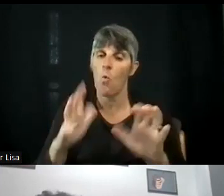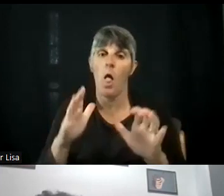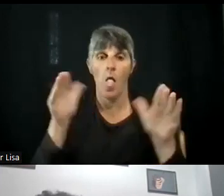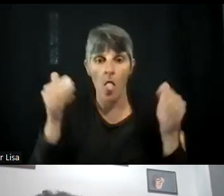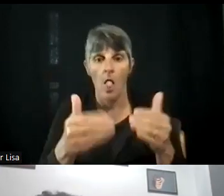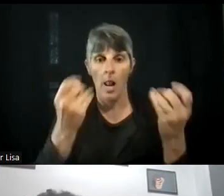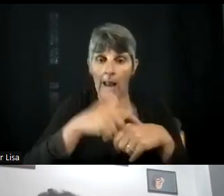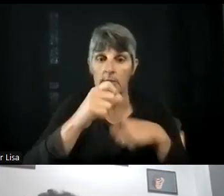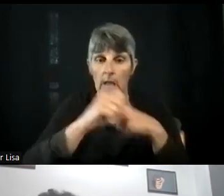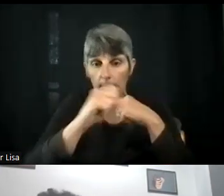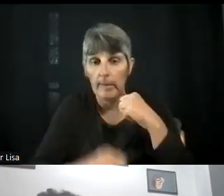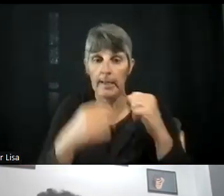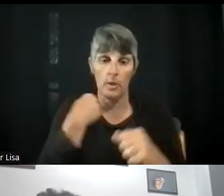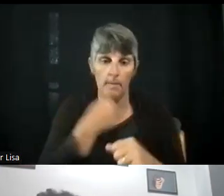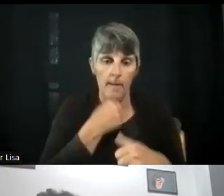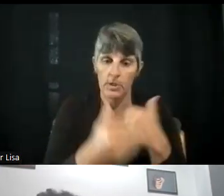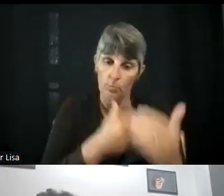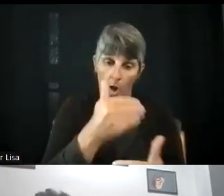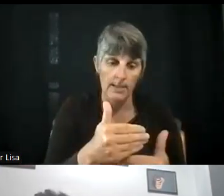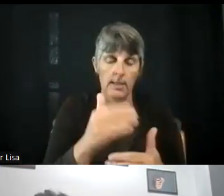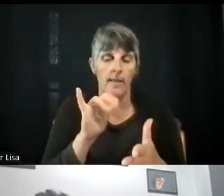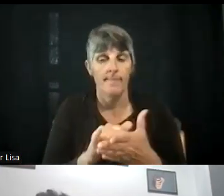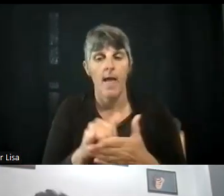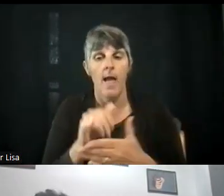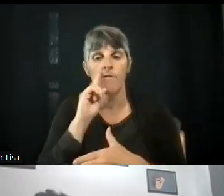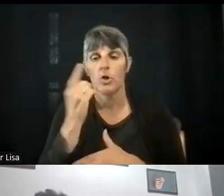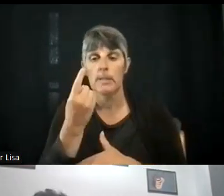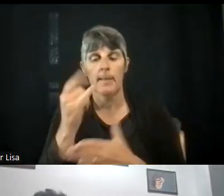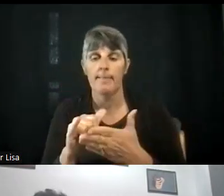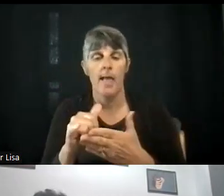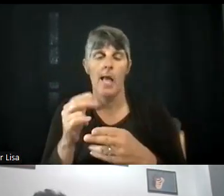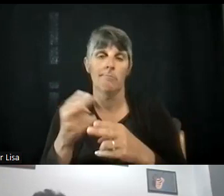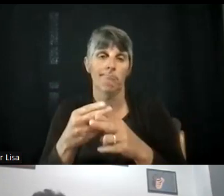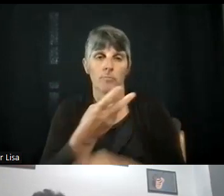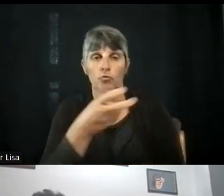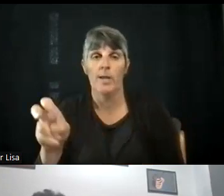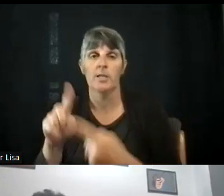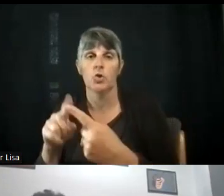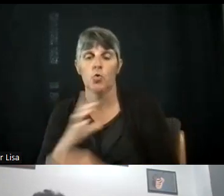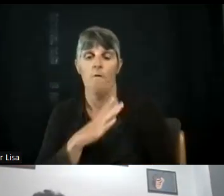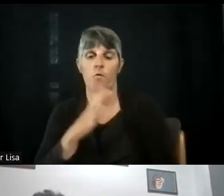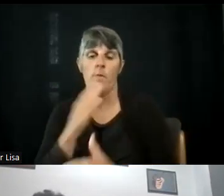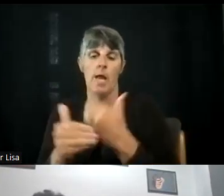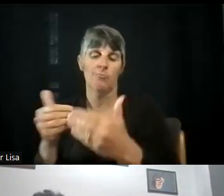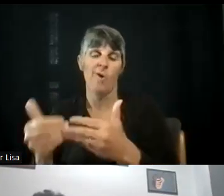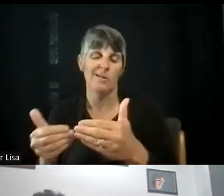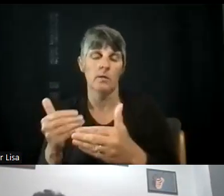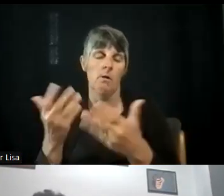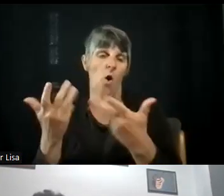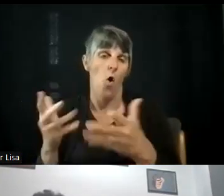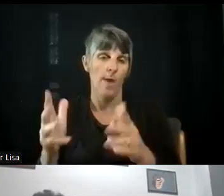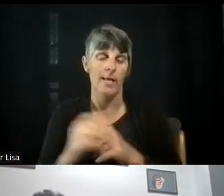time and energy into a membership process that for something that is going to be transitioned to a formalized process